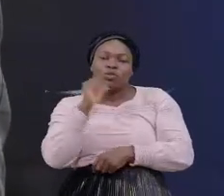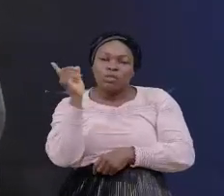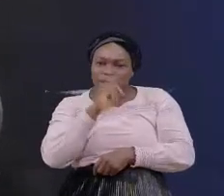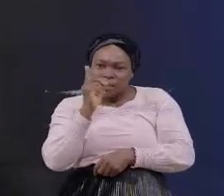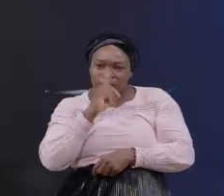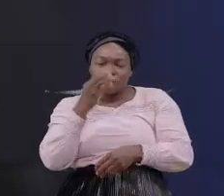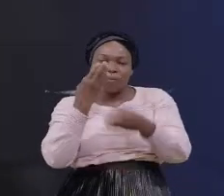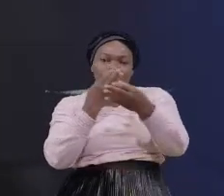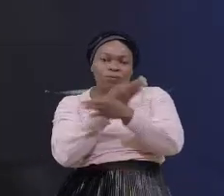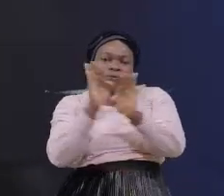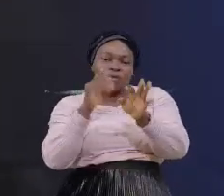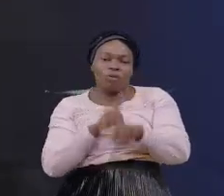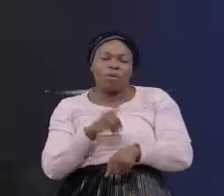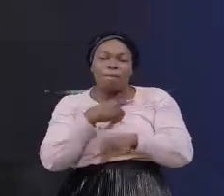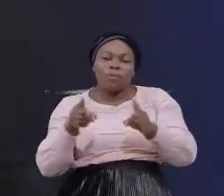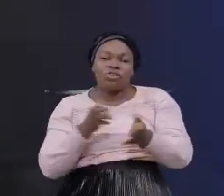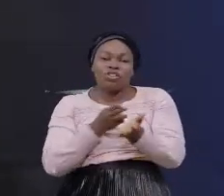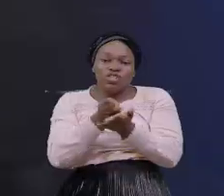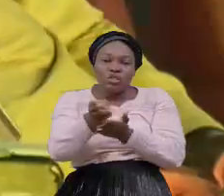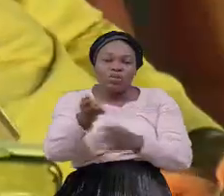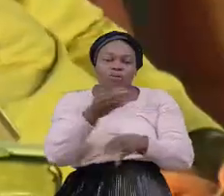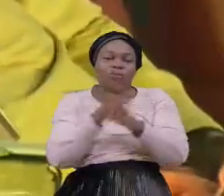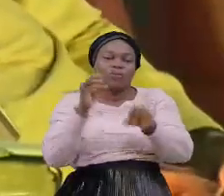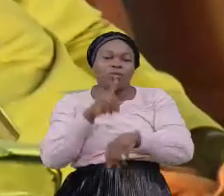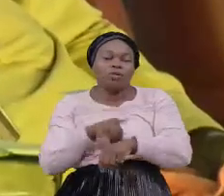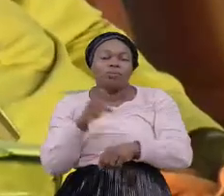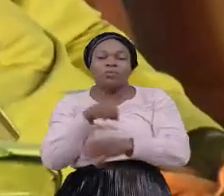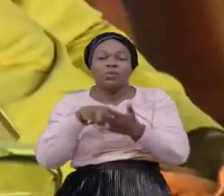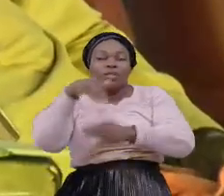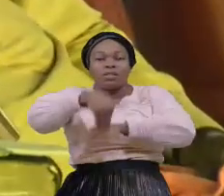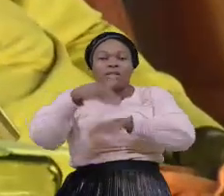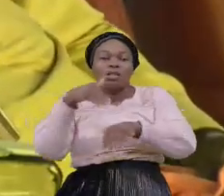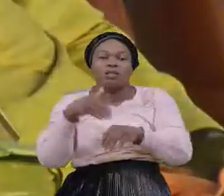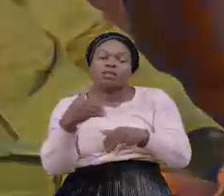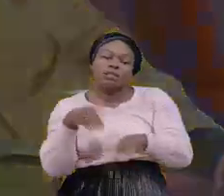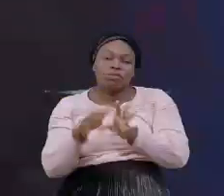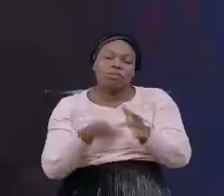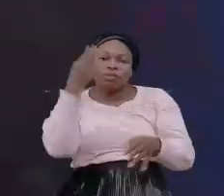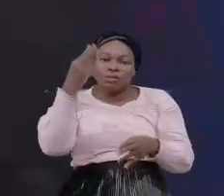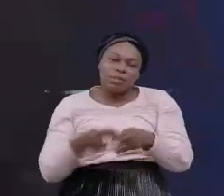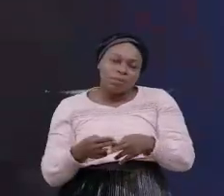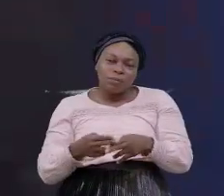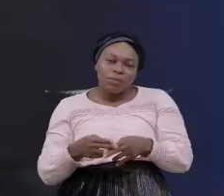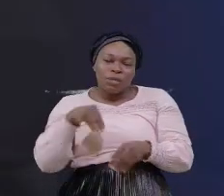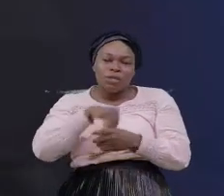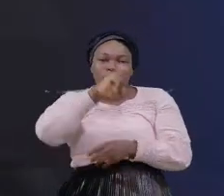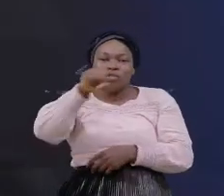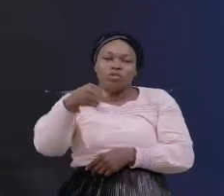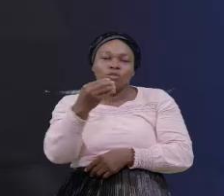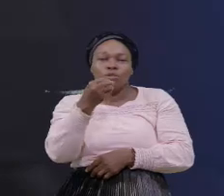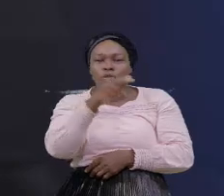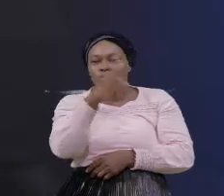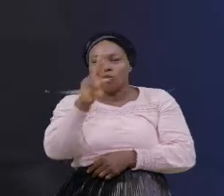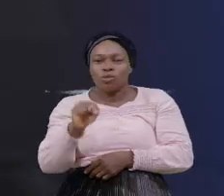genuine freedom tonight in Jesus' name. Look at John chapter 8, verse 32. And